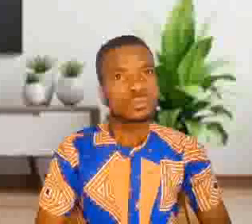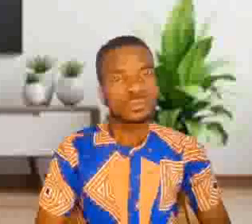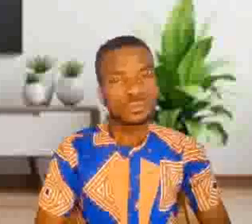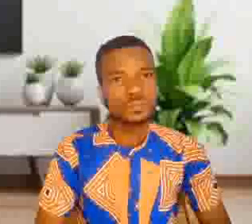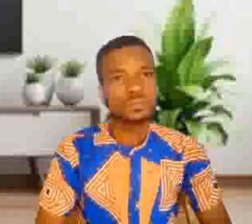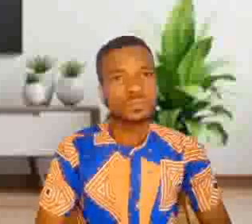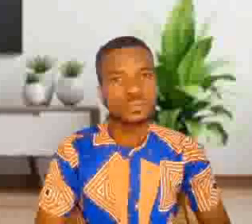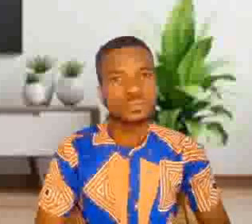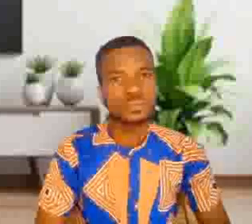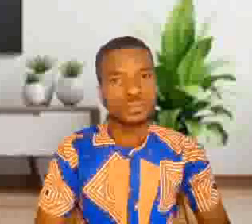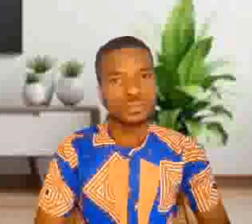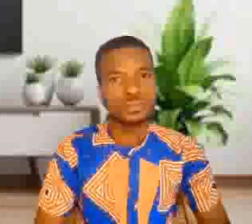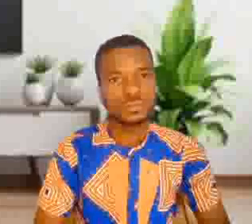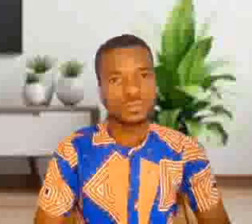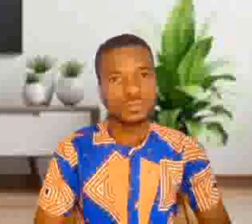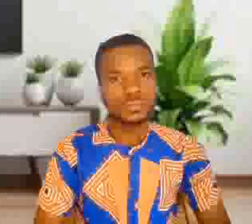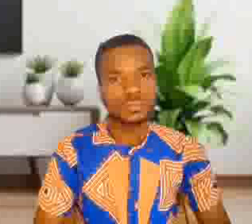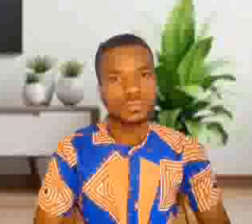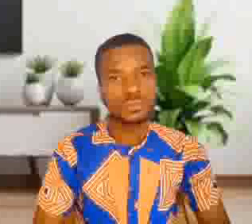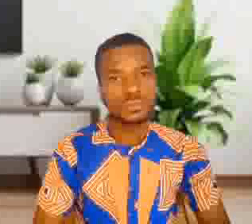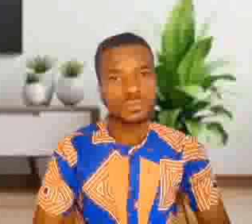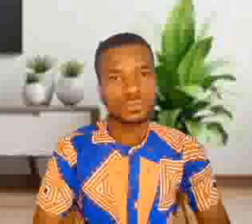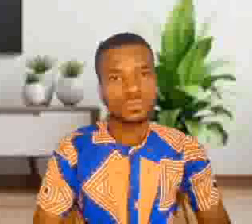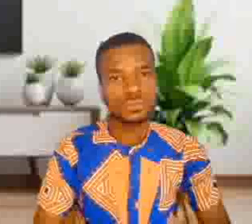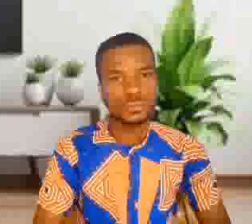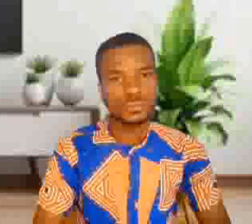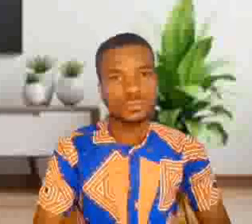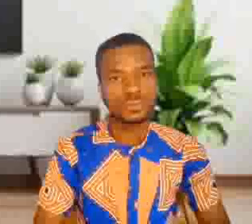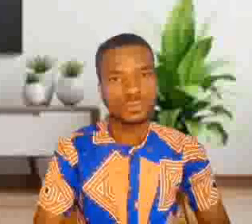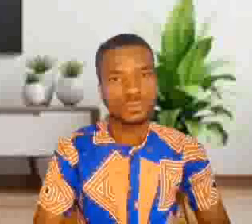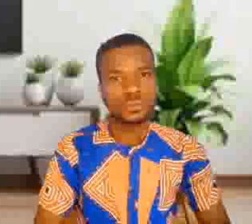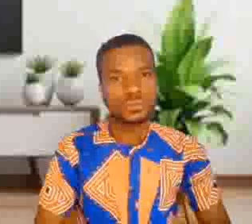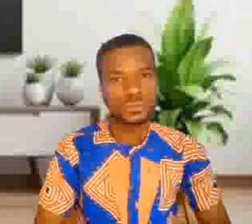prepared to receive the engrafted word with meekness.